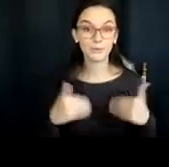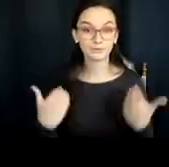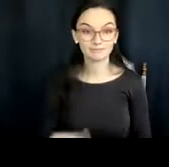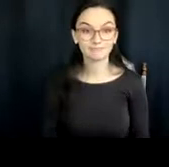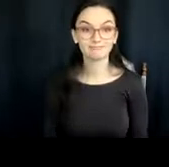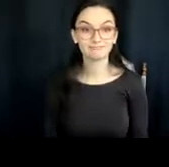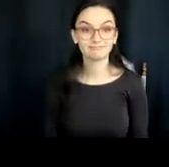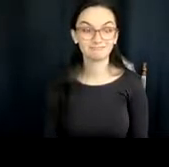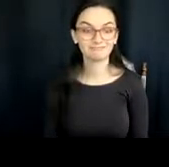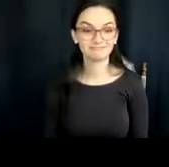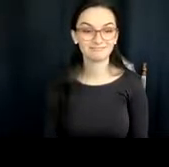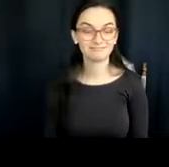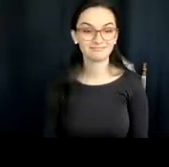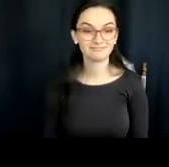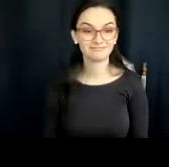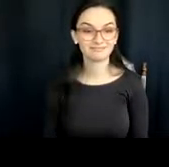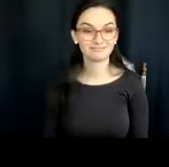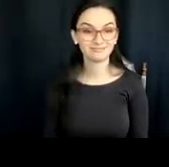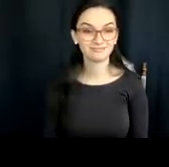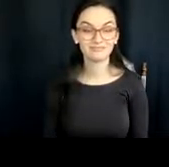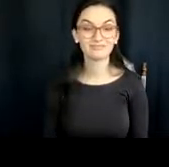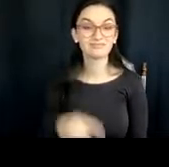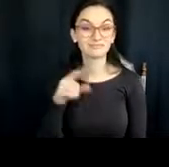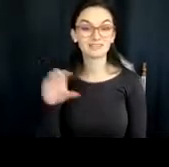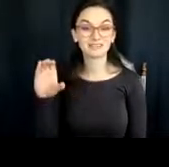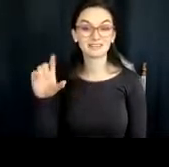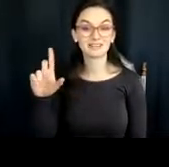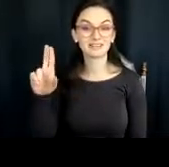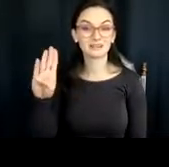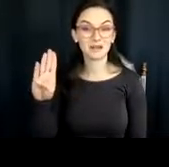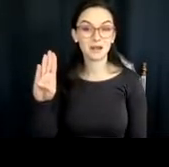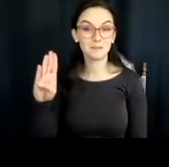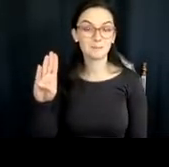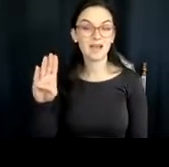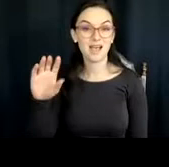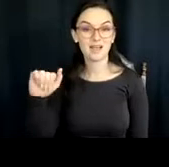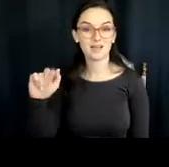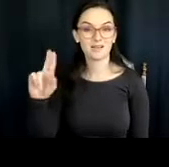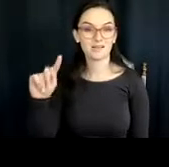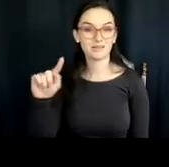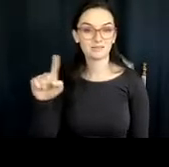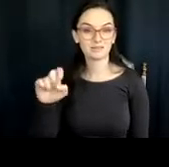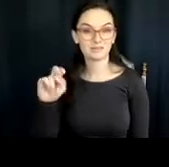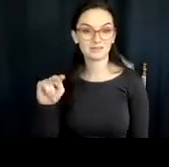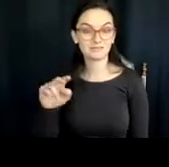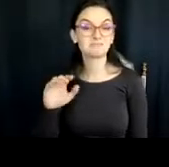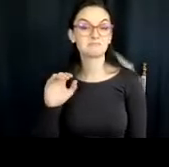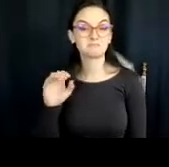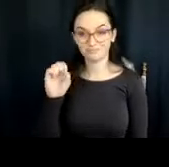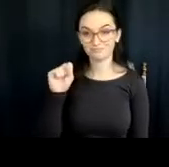This is Club at Autzen, is that what you said? Okay. And who gets to come